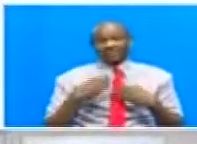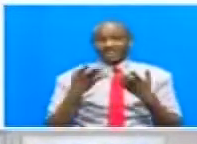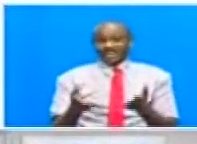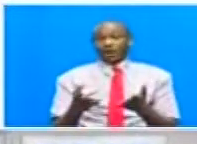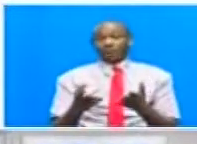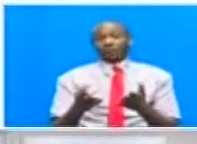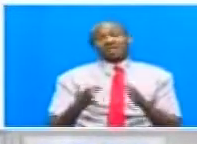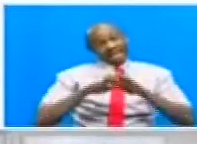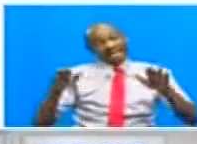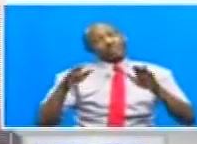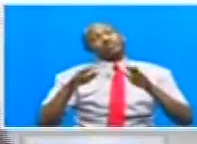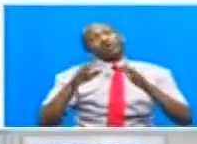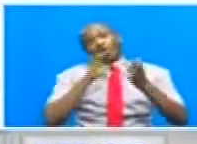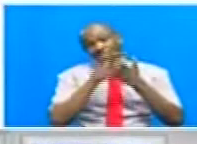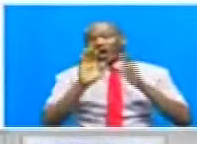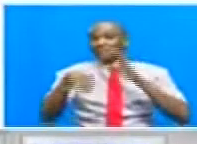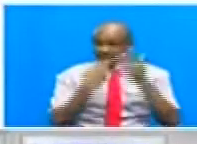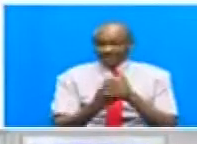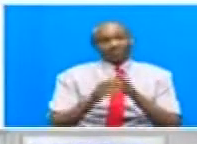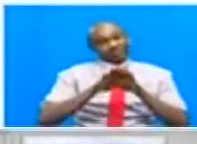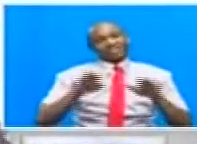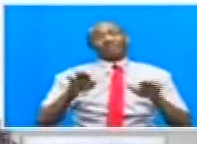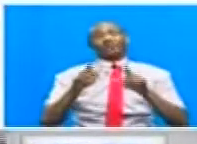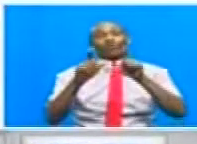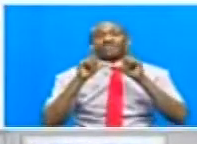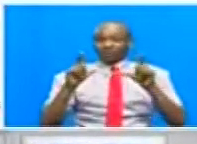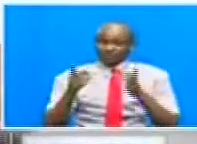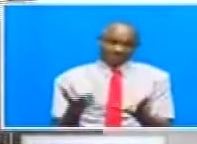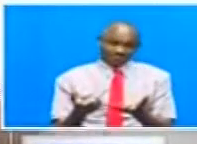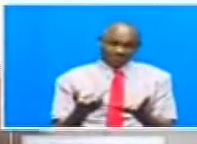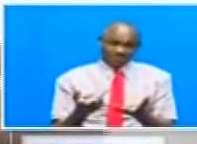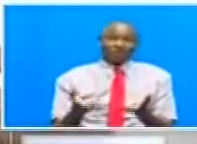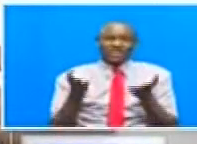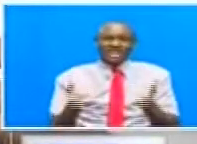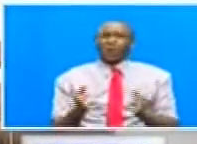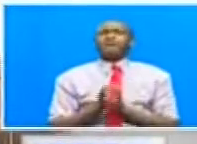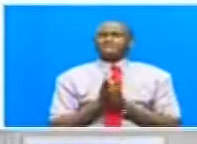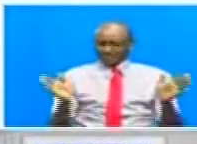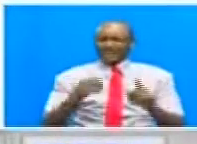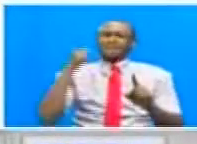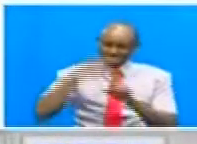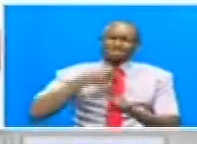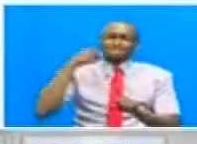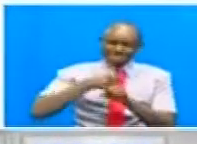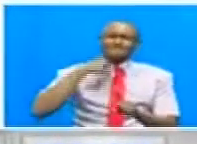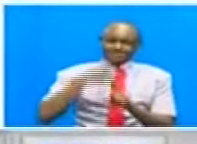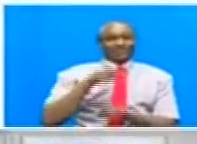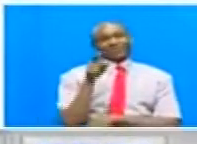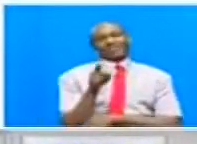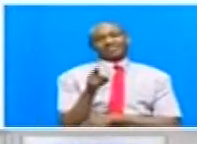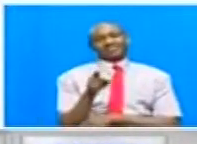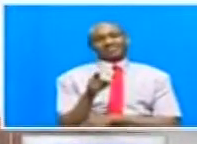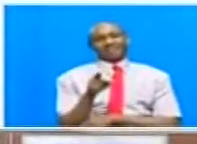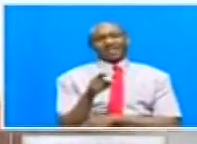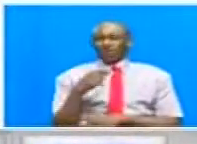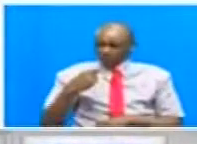formally to the National Land Commission that their land has been taken. So, the public has rallied around the community in that sense. For us, we